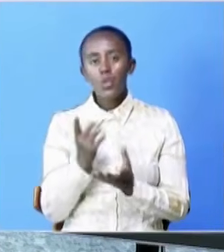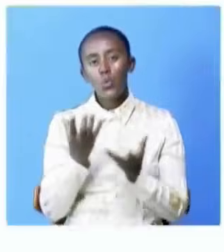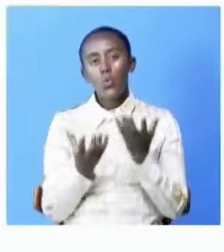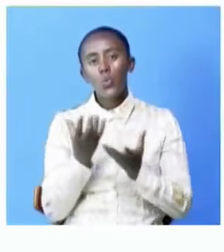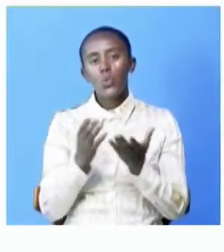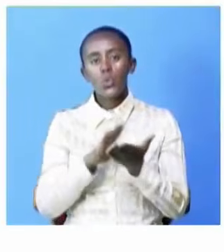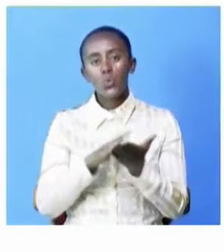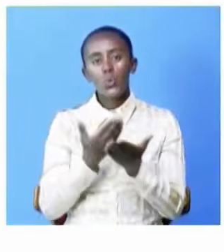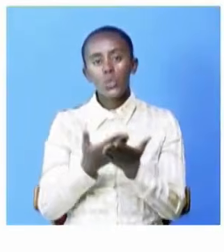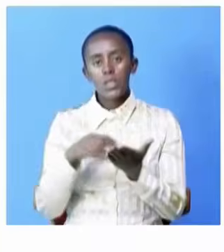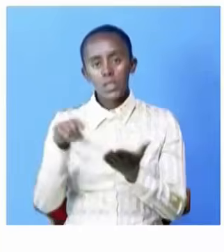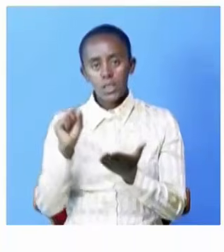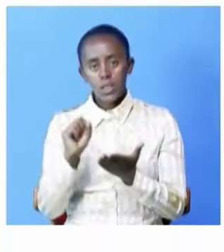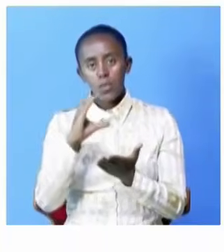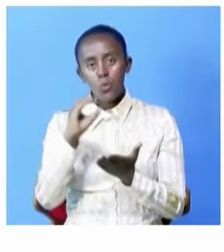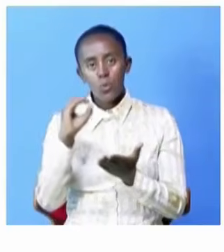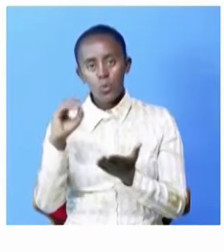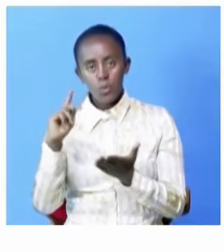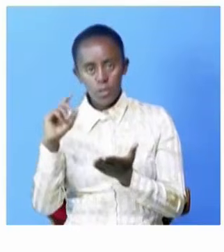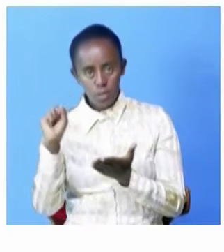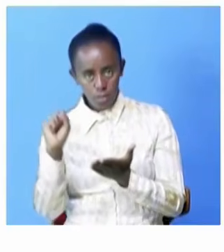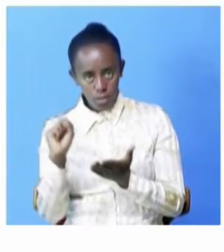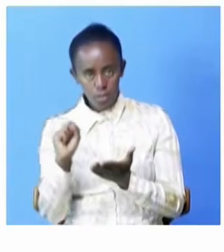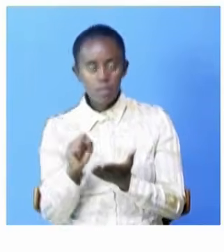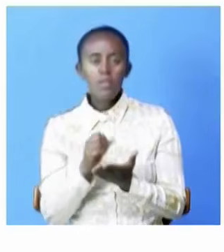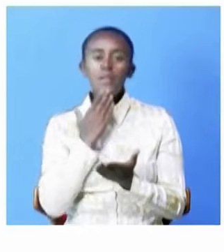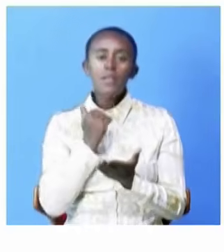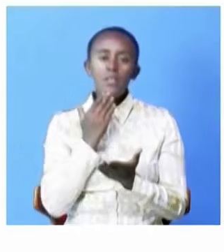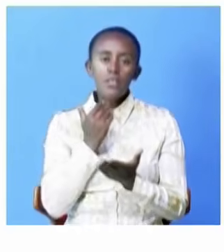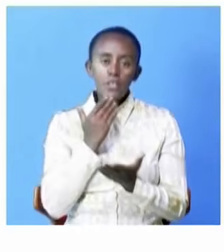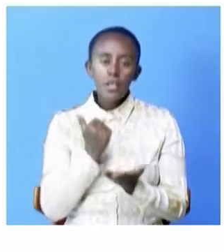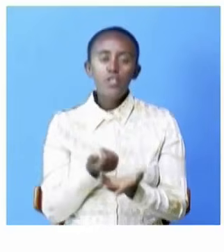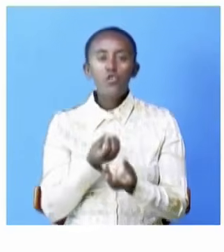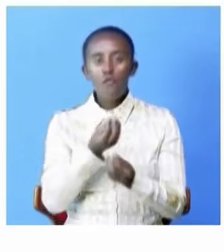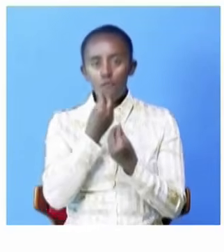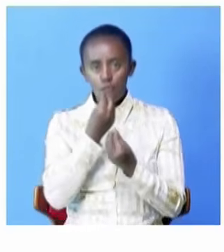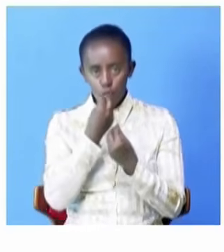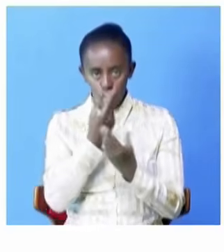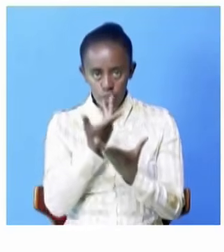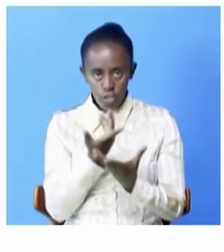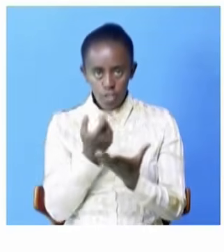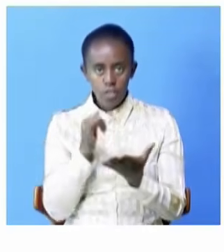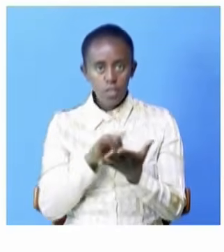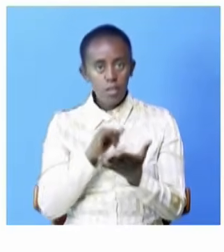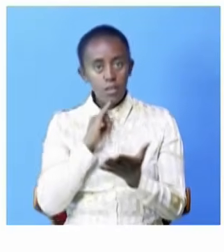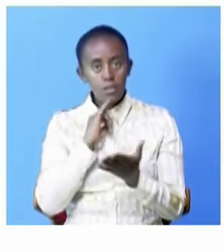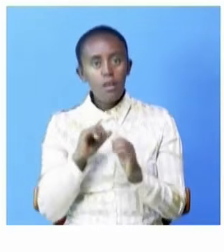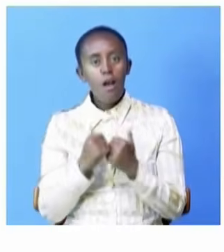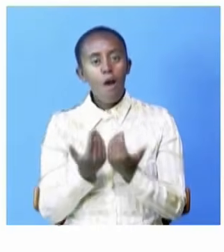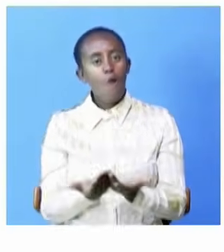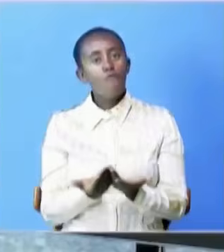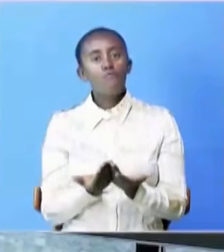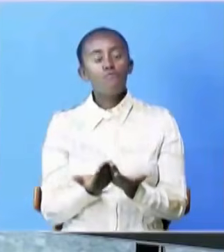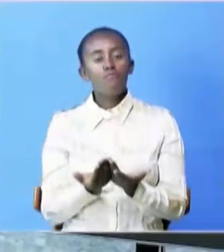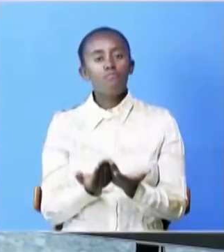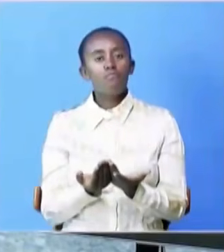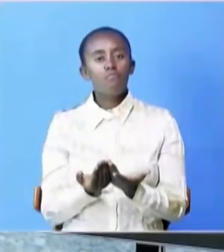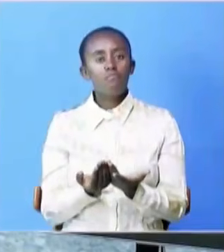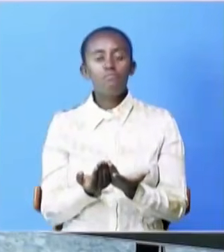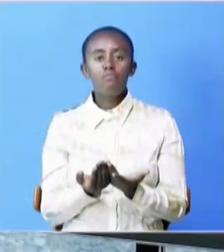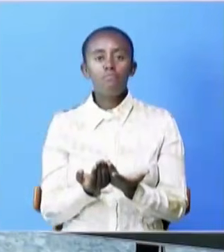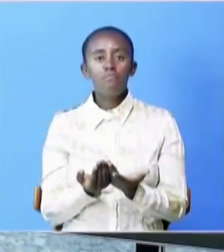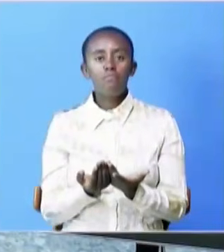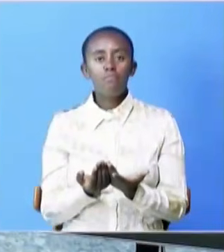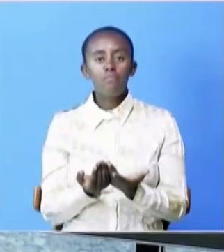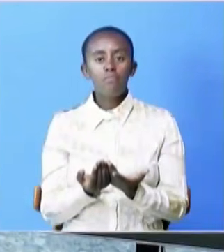Cooks. Yes? Cooks delicious food. That is how we say